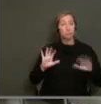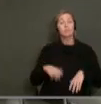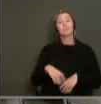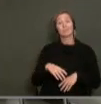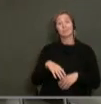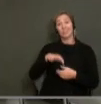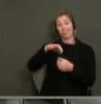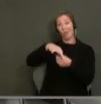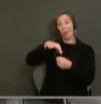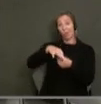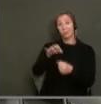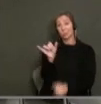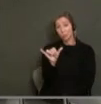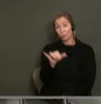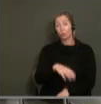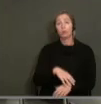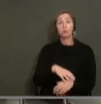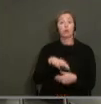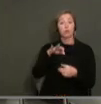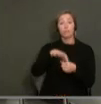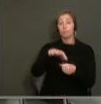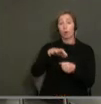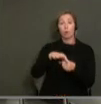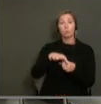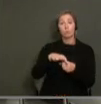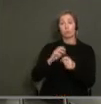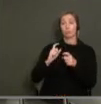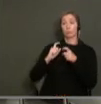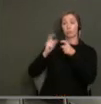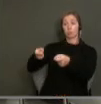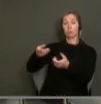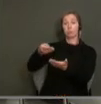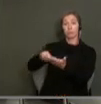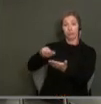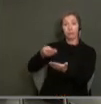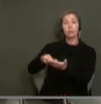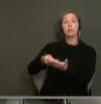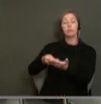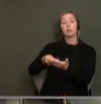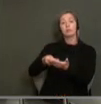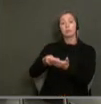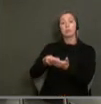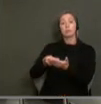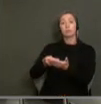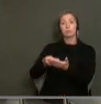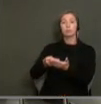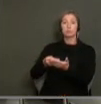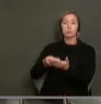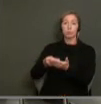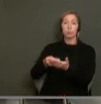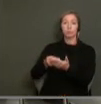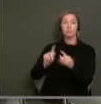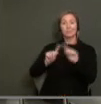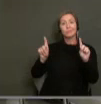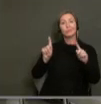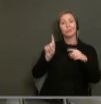a vote, and the vote was to award funding to entities including Texas